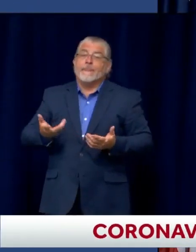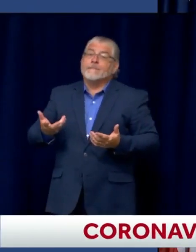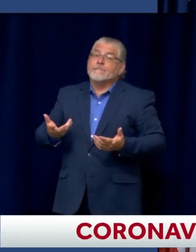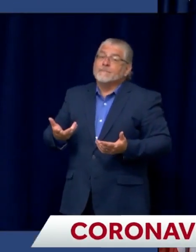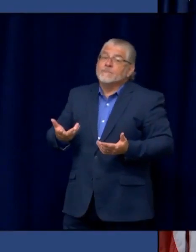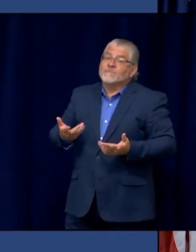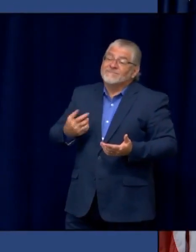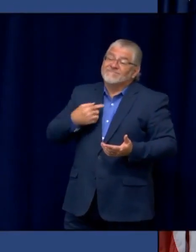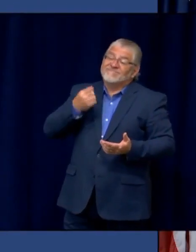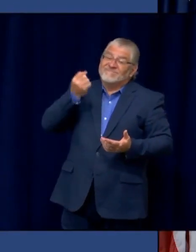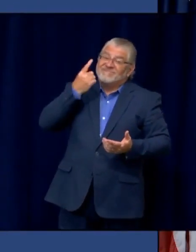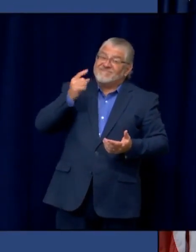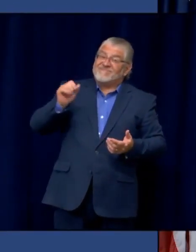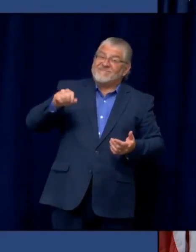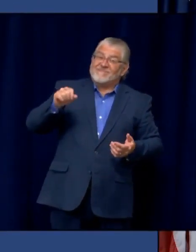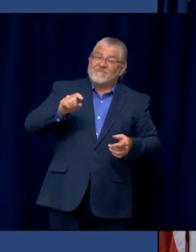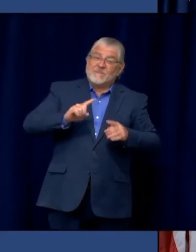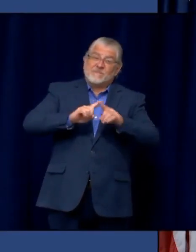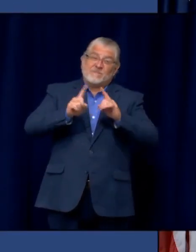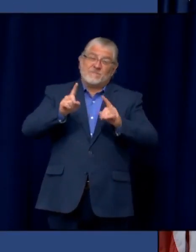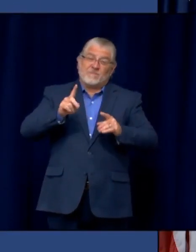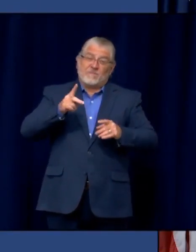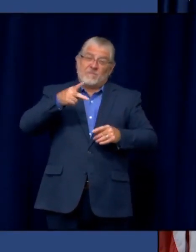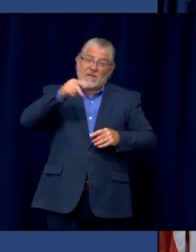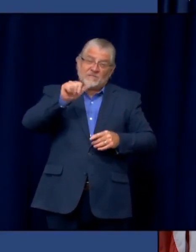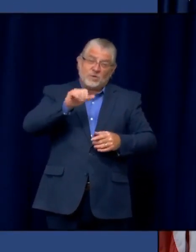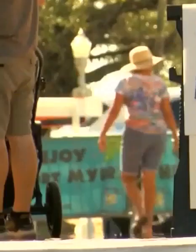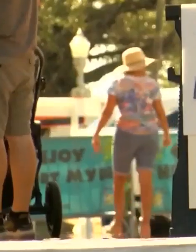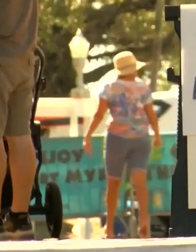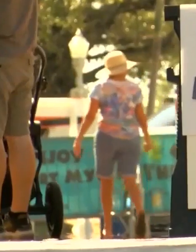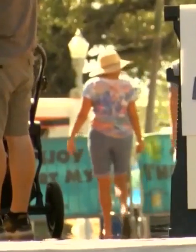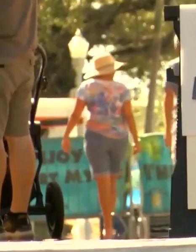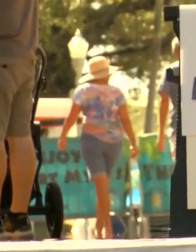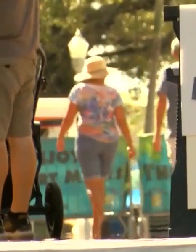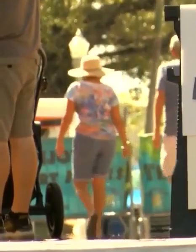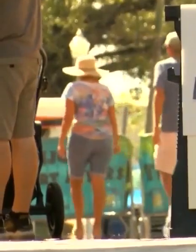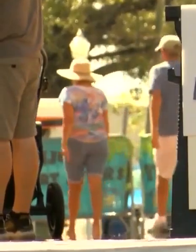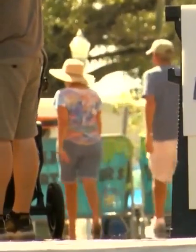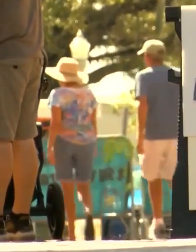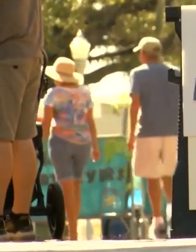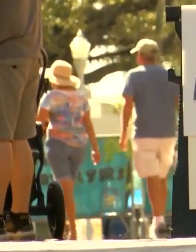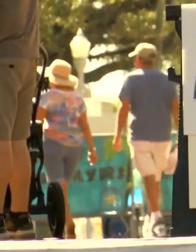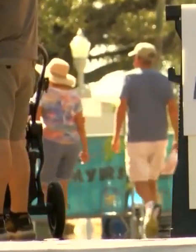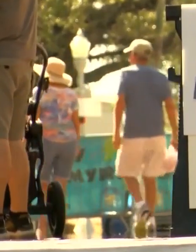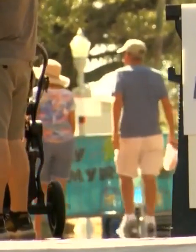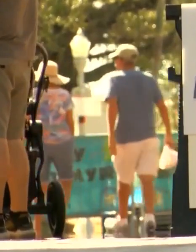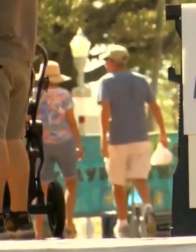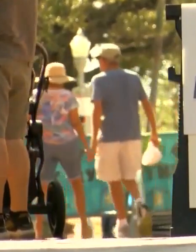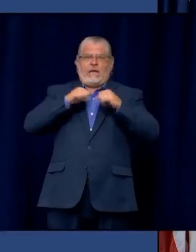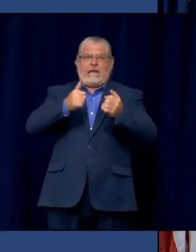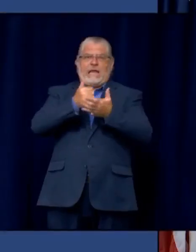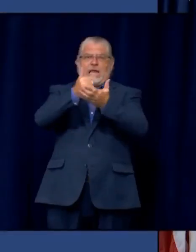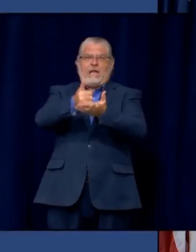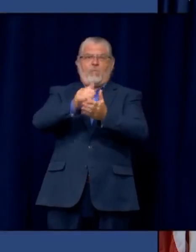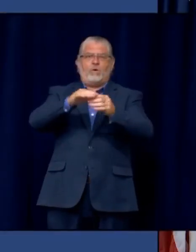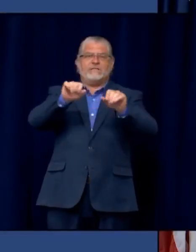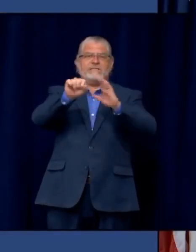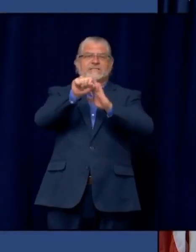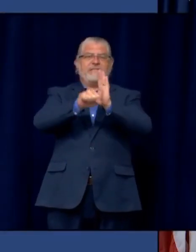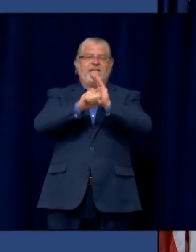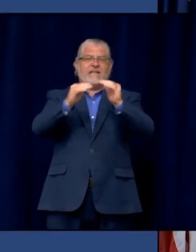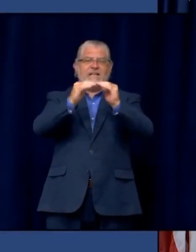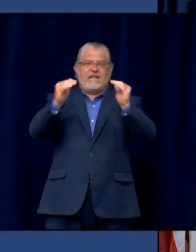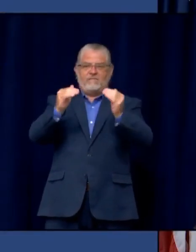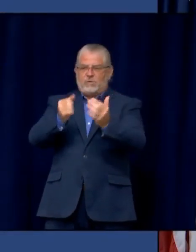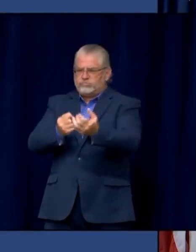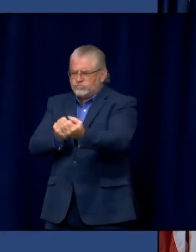Pennsylvania gets pretty good marks. Governor Tom Wolf would like to keep it that way over the 4th of July weekend. There's some issues with people getting together